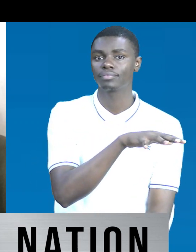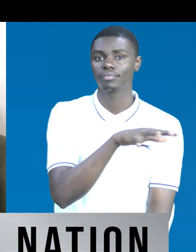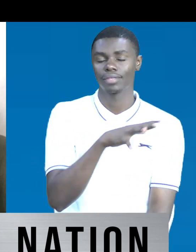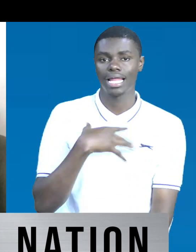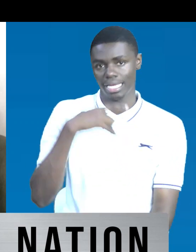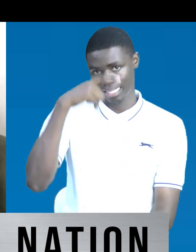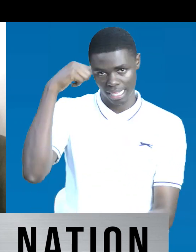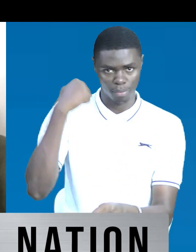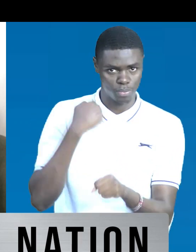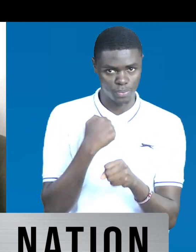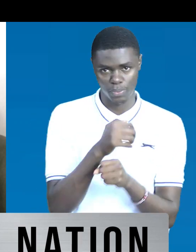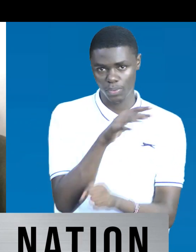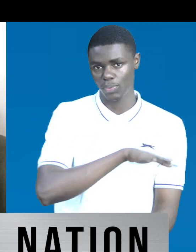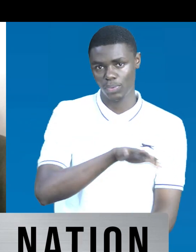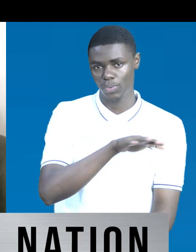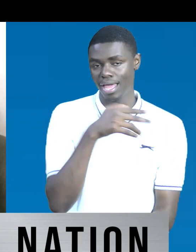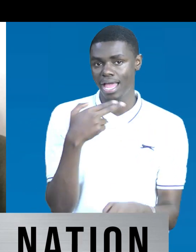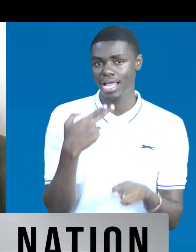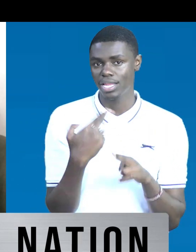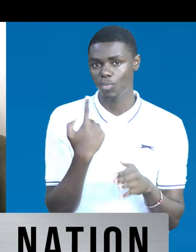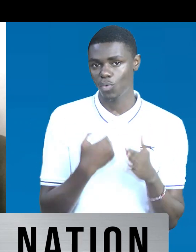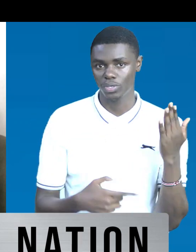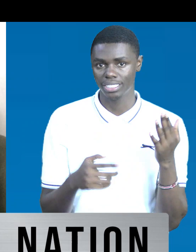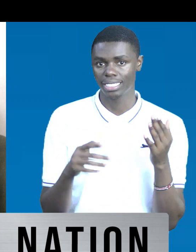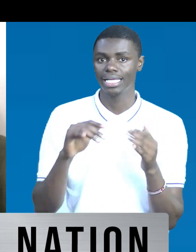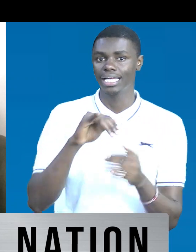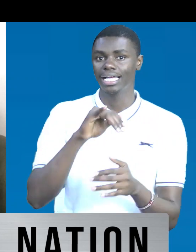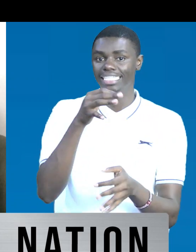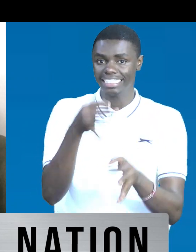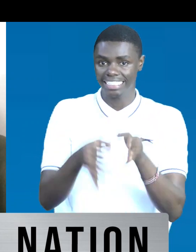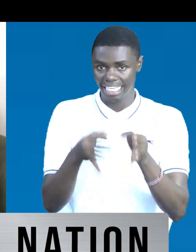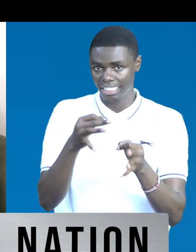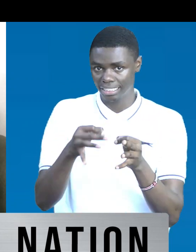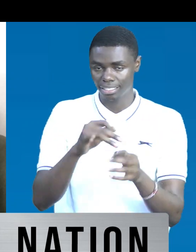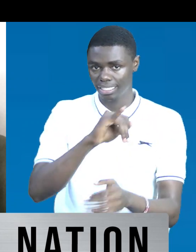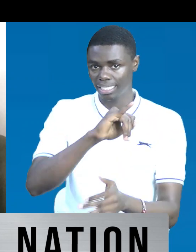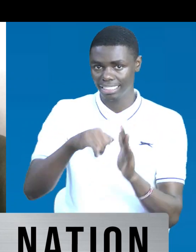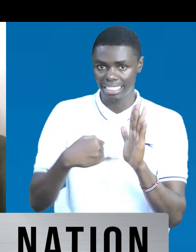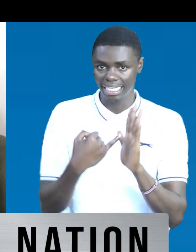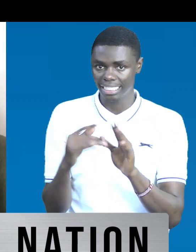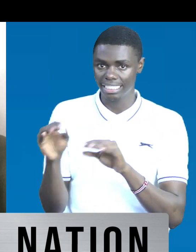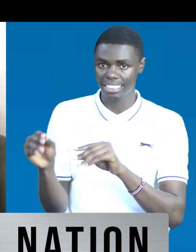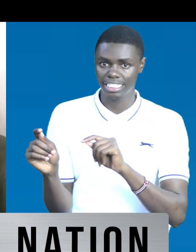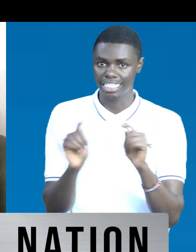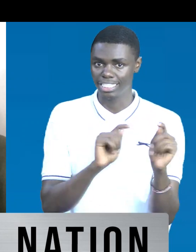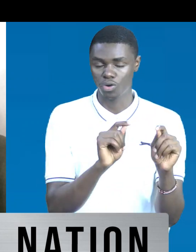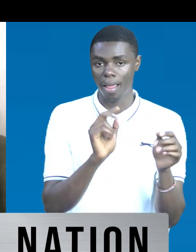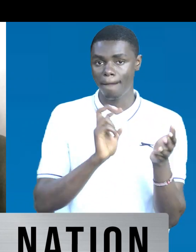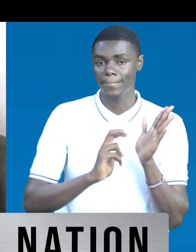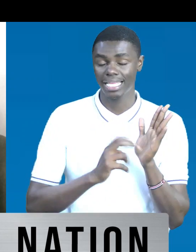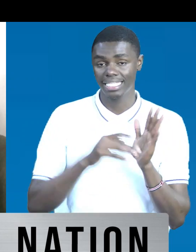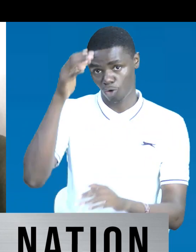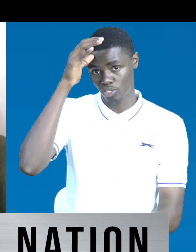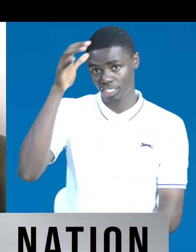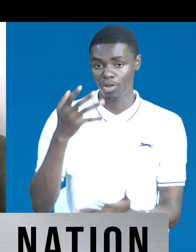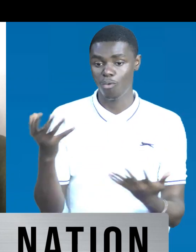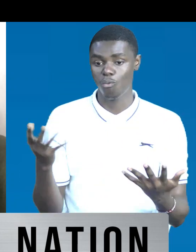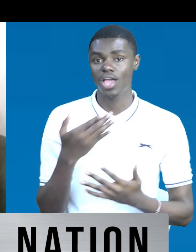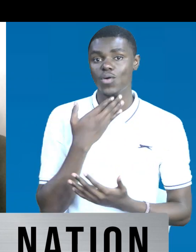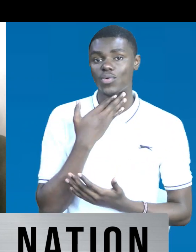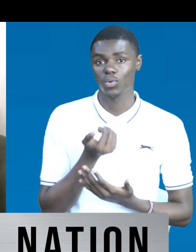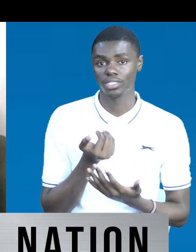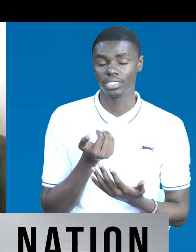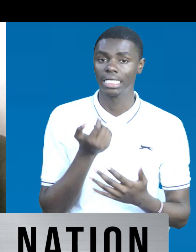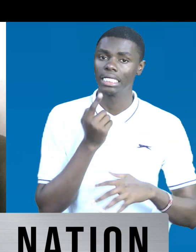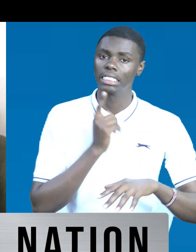the labor aspect, is what is called just transition. Just transition here is a concept where we want